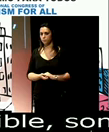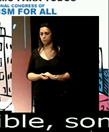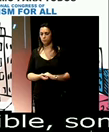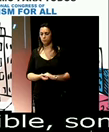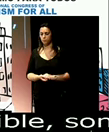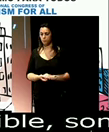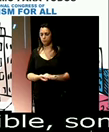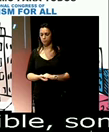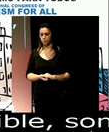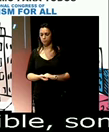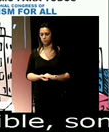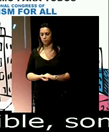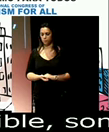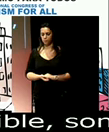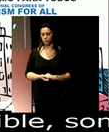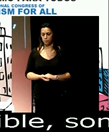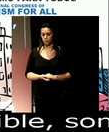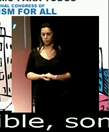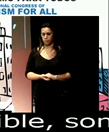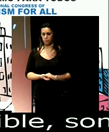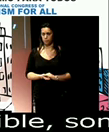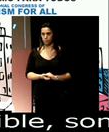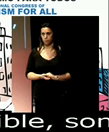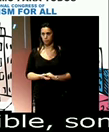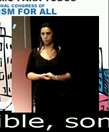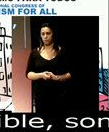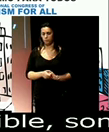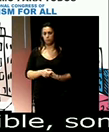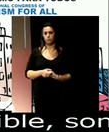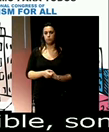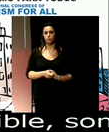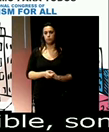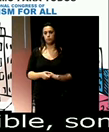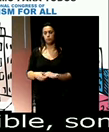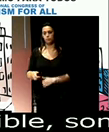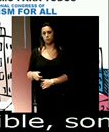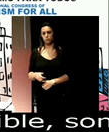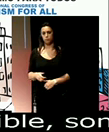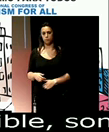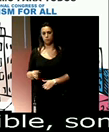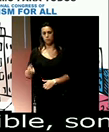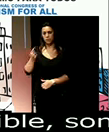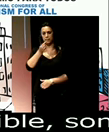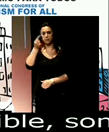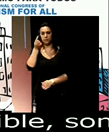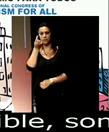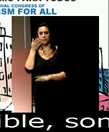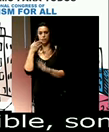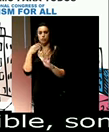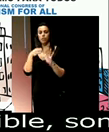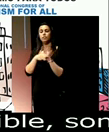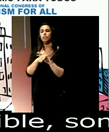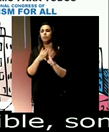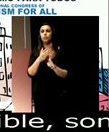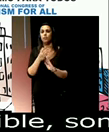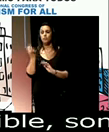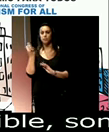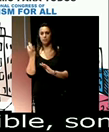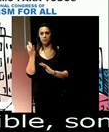and accessible hospitality means hospitality free from architectural barrier and